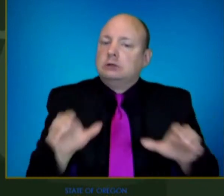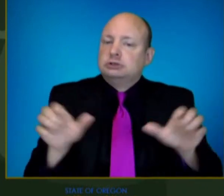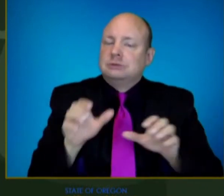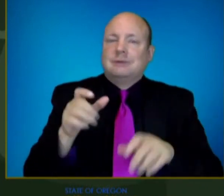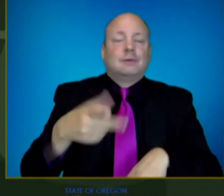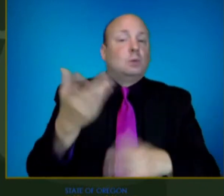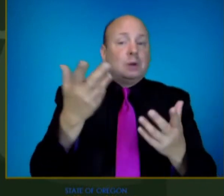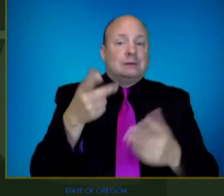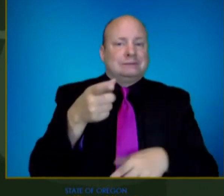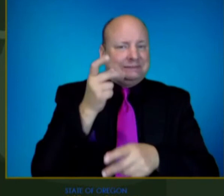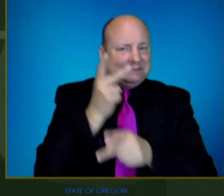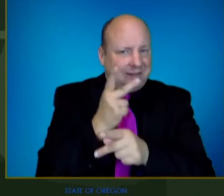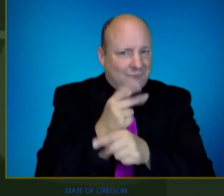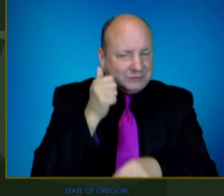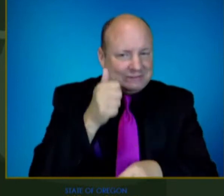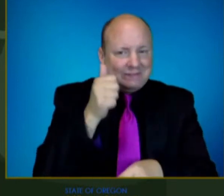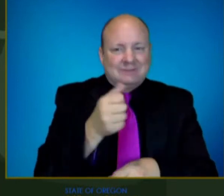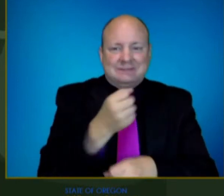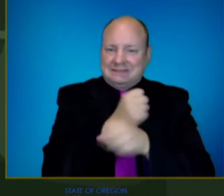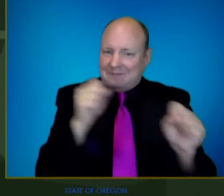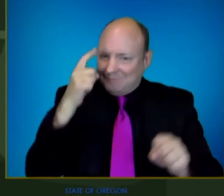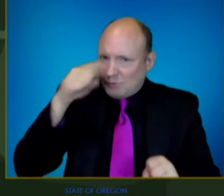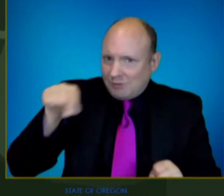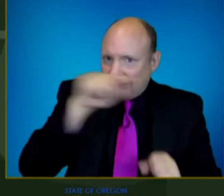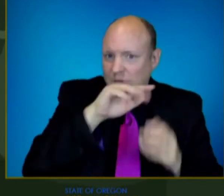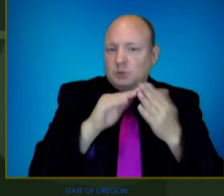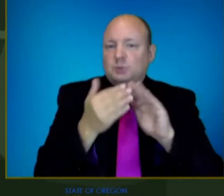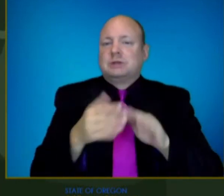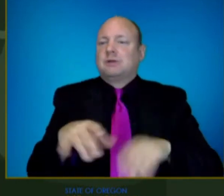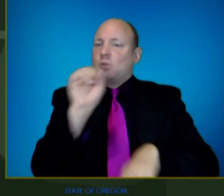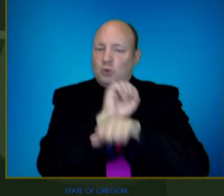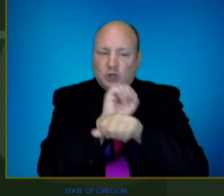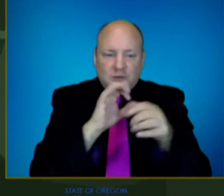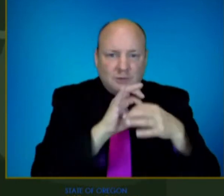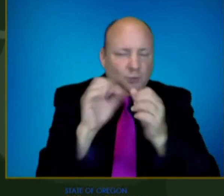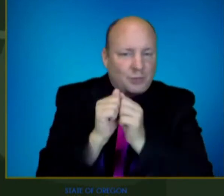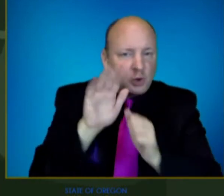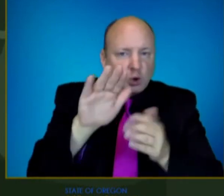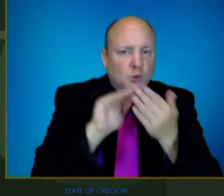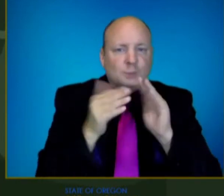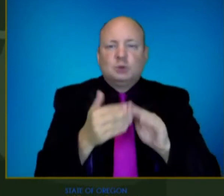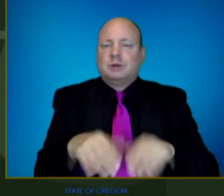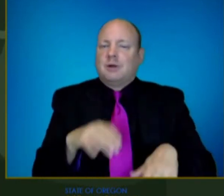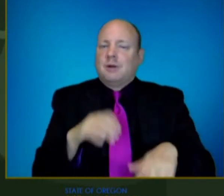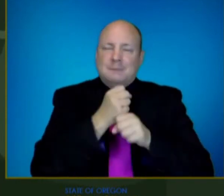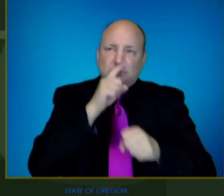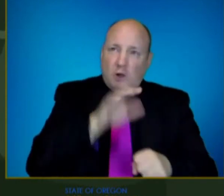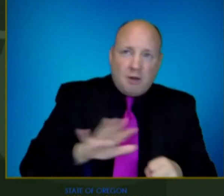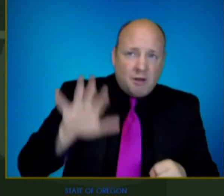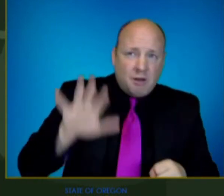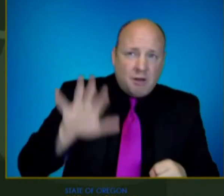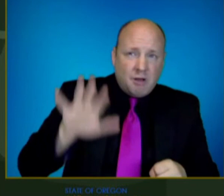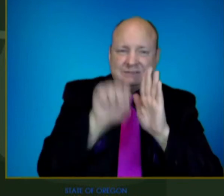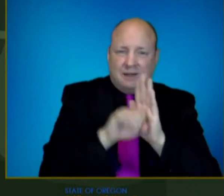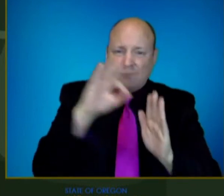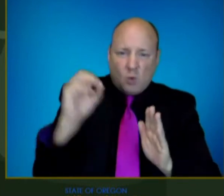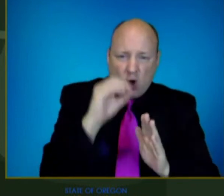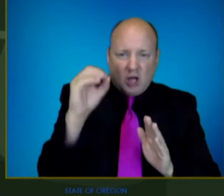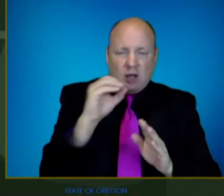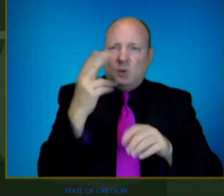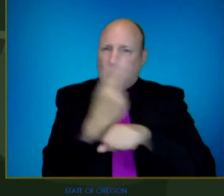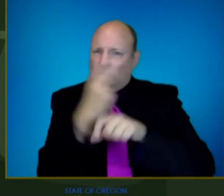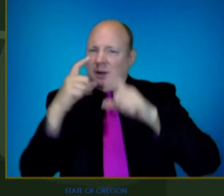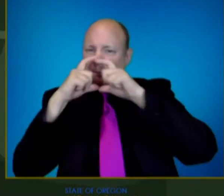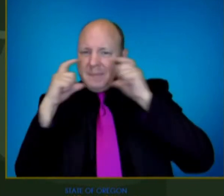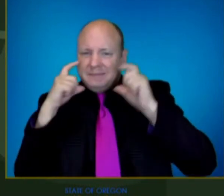will continue to do that, work with our local partners as well as across the state to get people to take these actions that, as the governor stated,